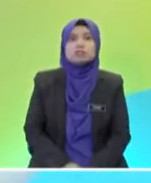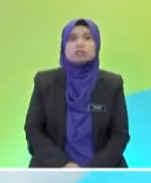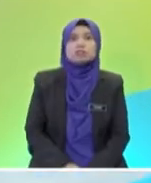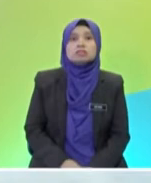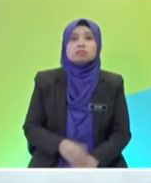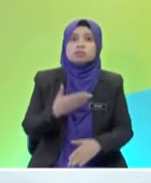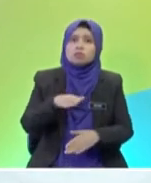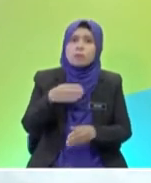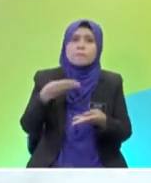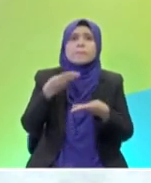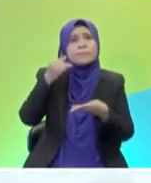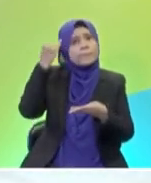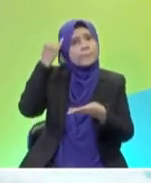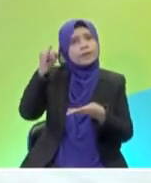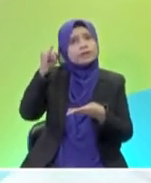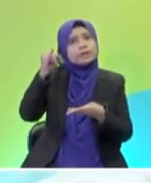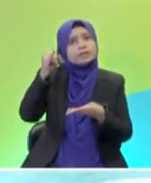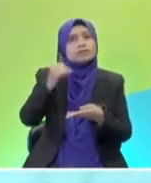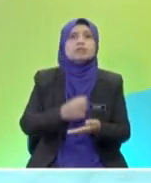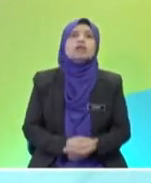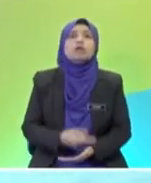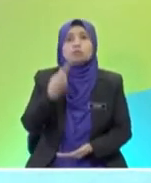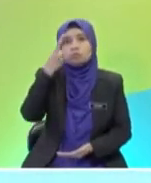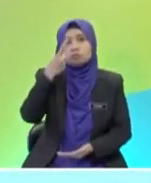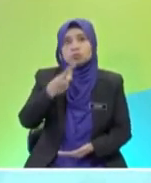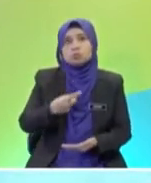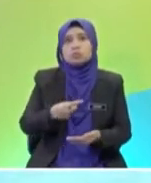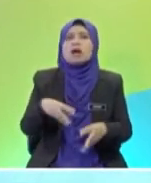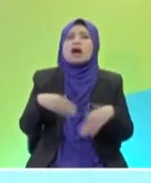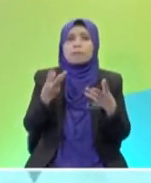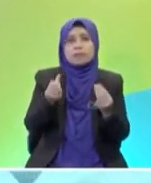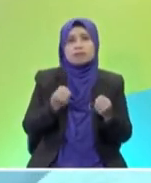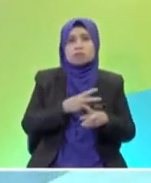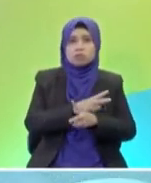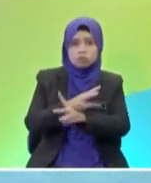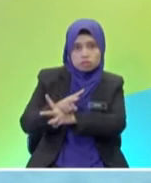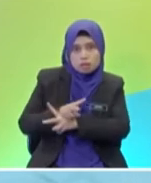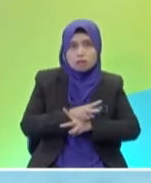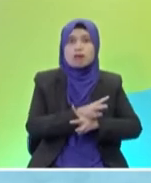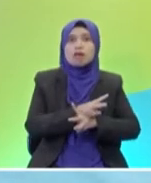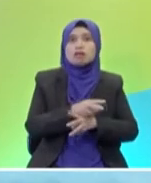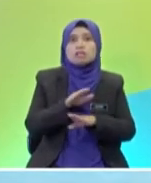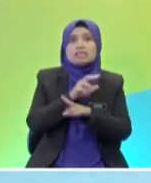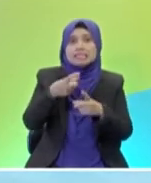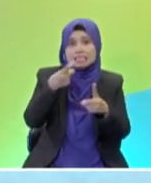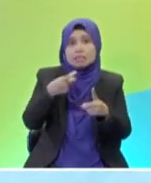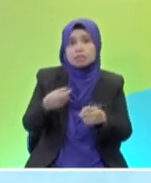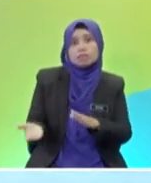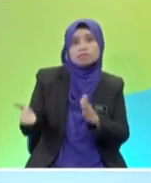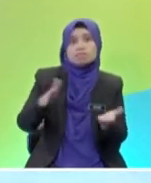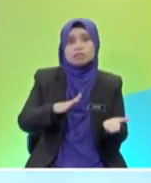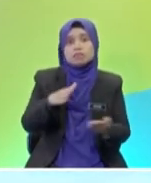generate ideas on the effects of preservation and conservation of animals and plants that are facing the threat